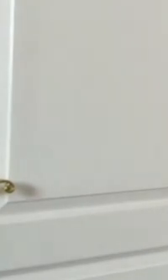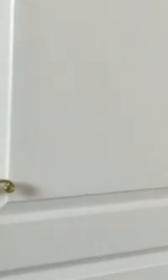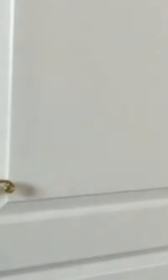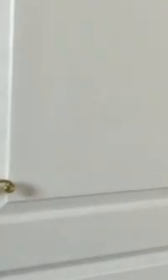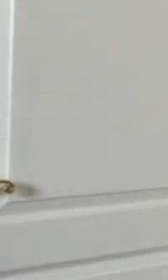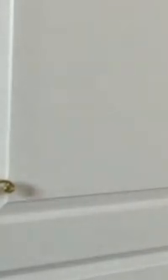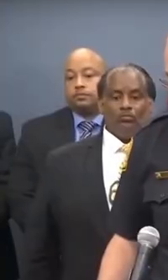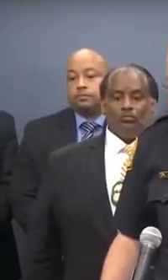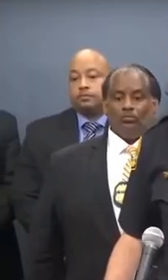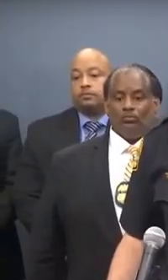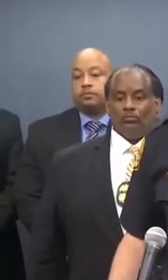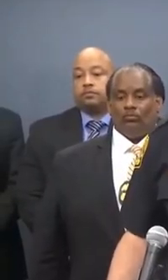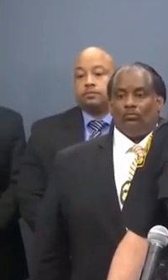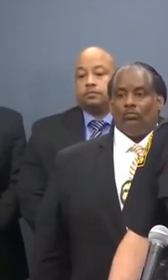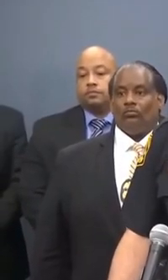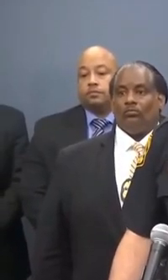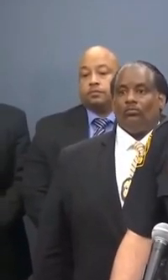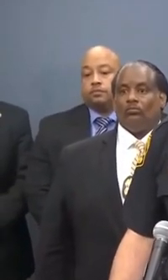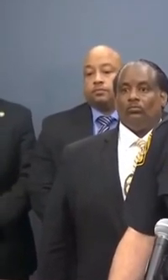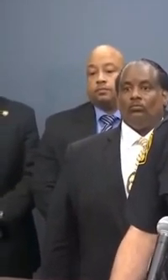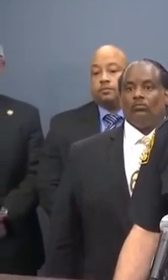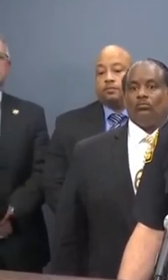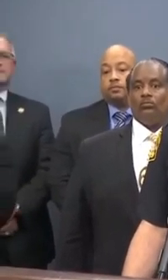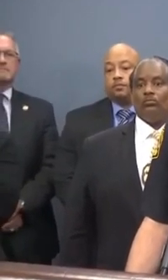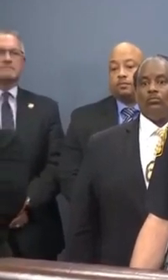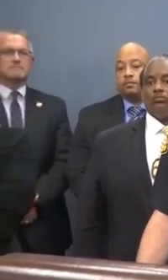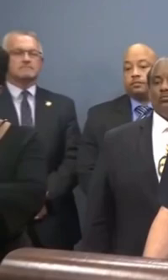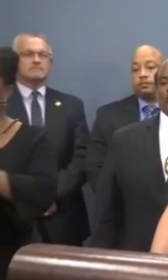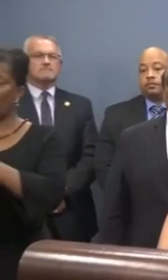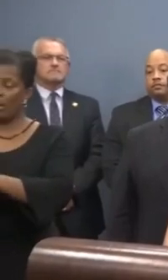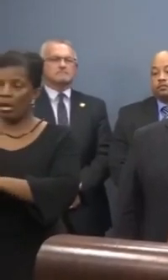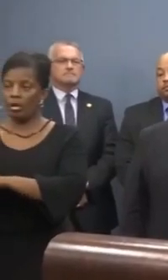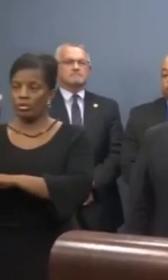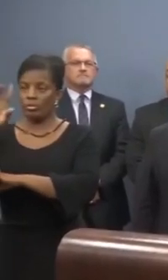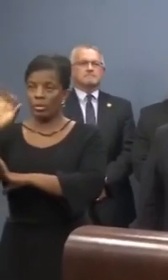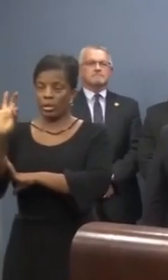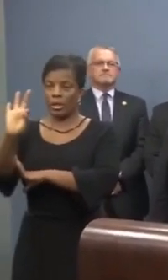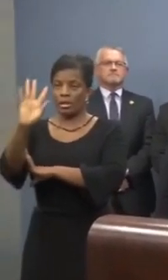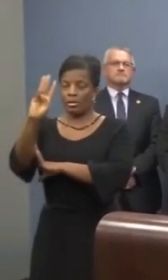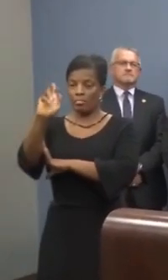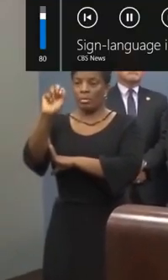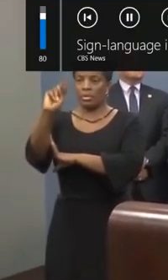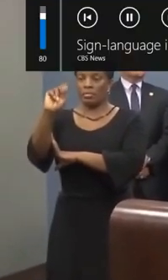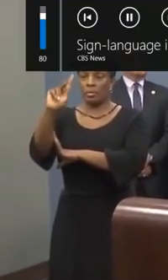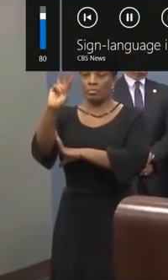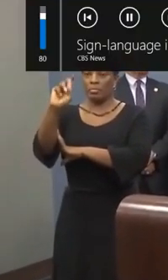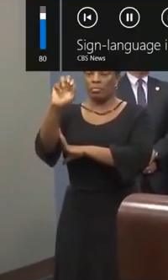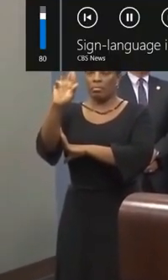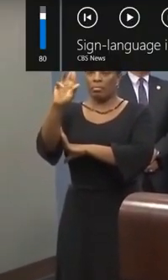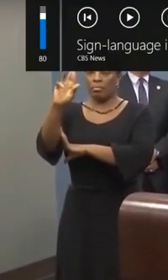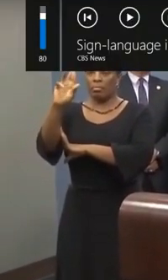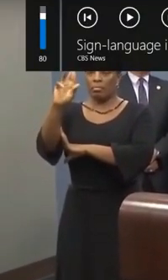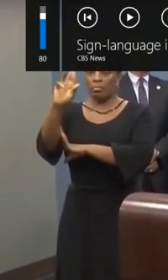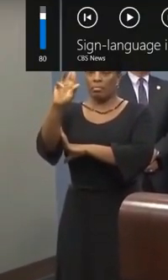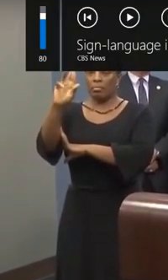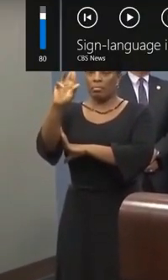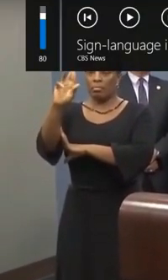EddyEd TV. Bow. As you recall, on October 9th, Benjamin Mitchell was 22 years